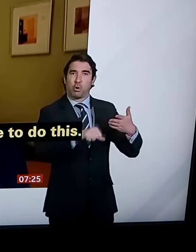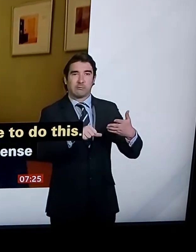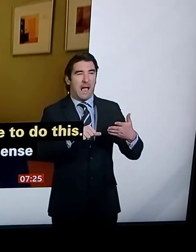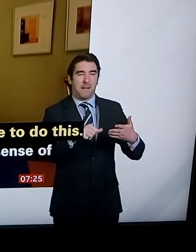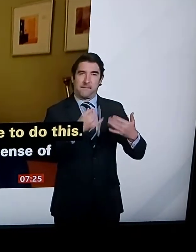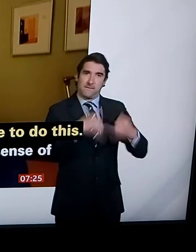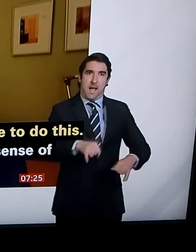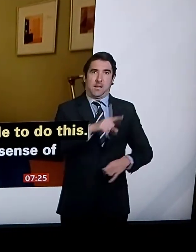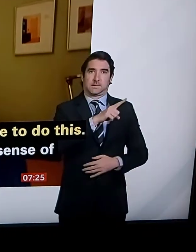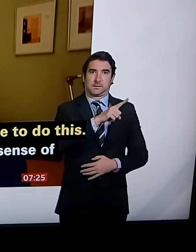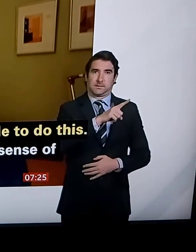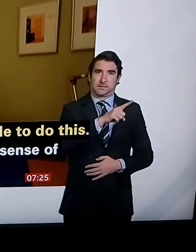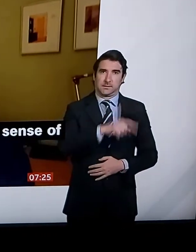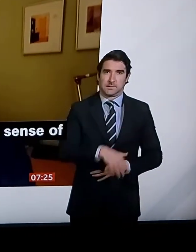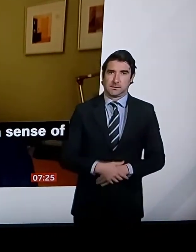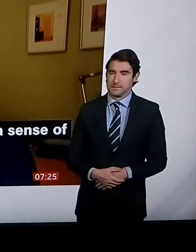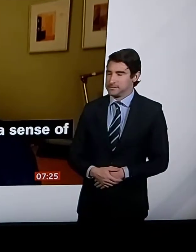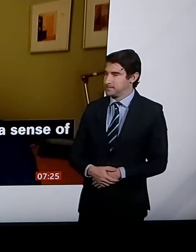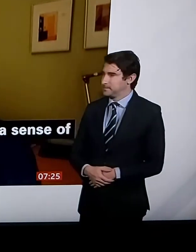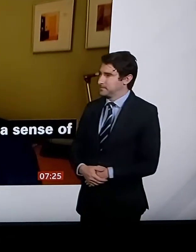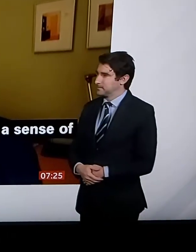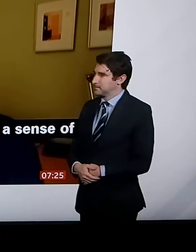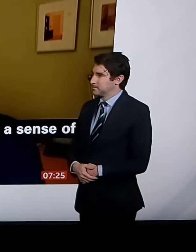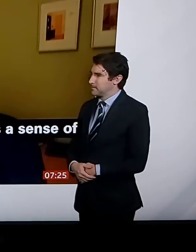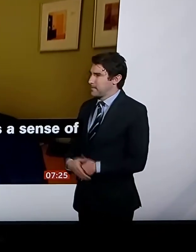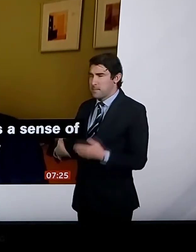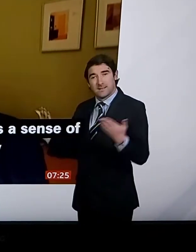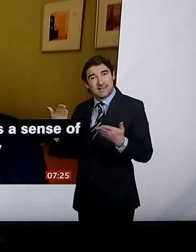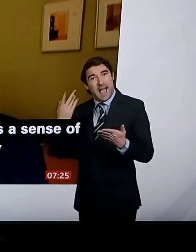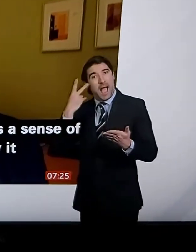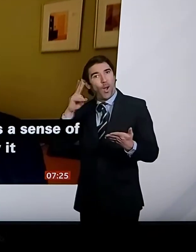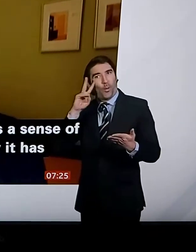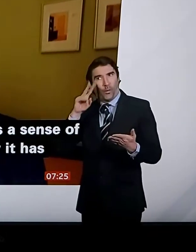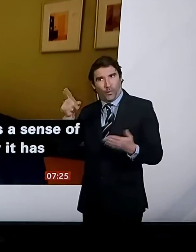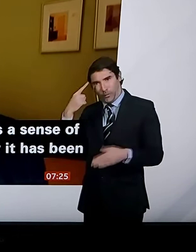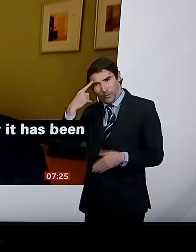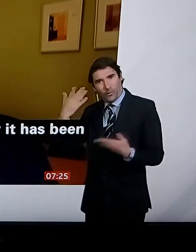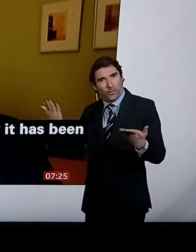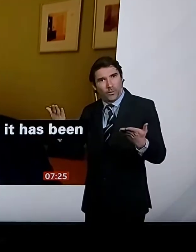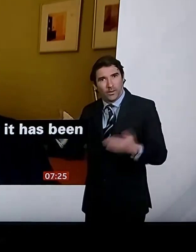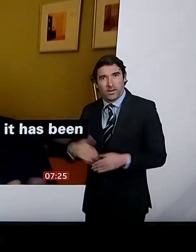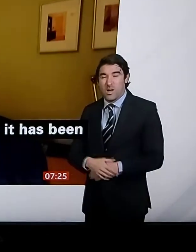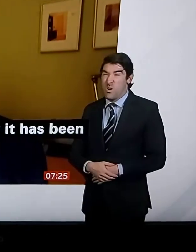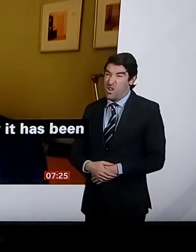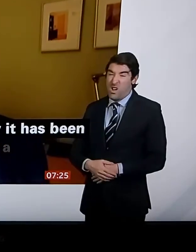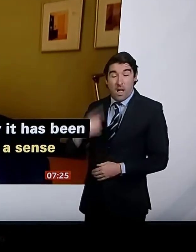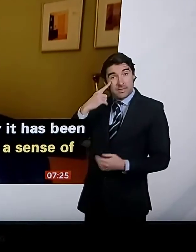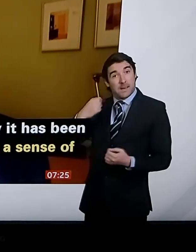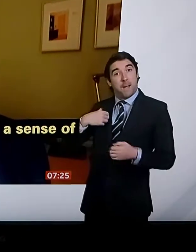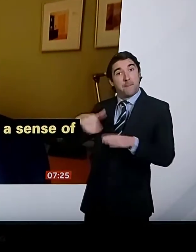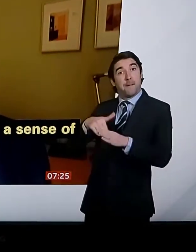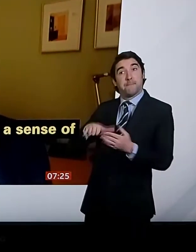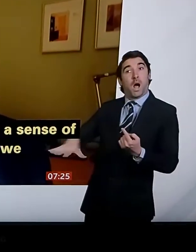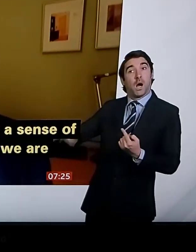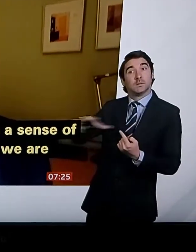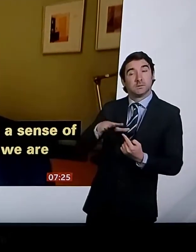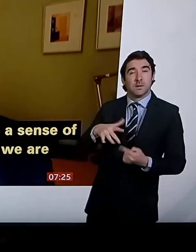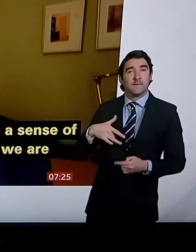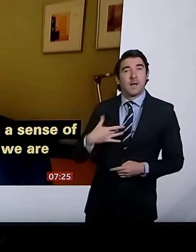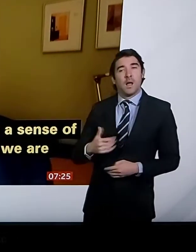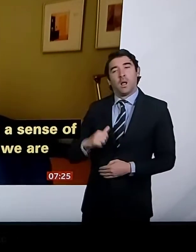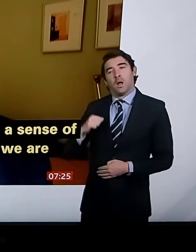there's a mixed emotion. Partly there is a sense of weariness that here we are again as leaders, people who are generally control freaks and